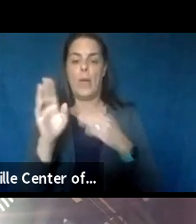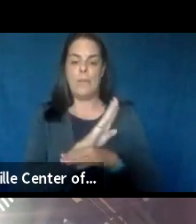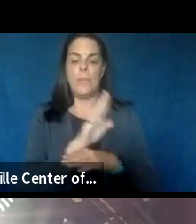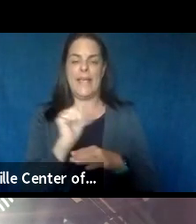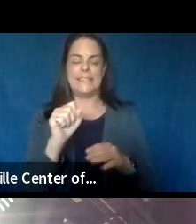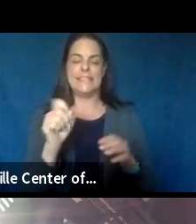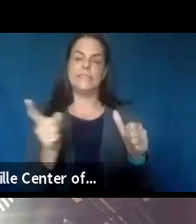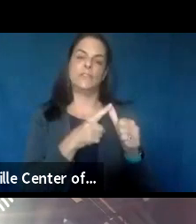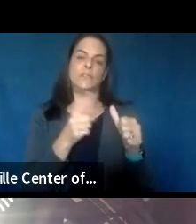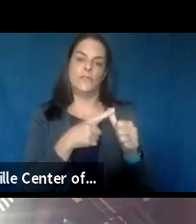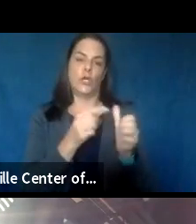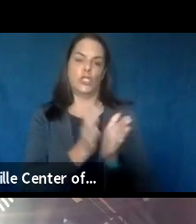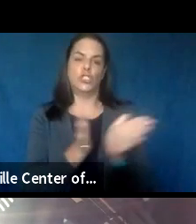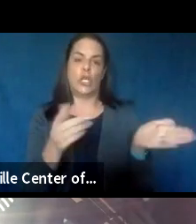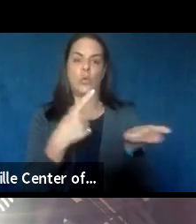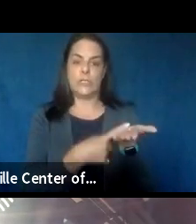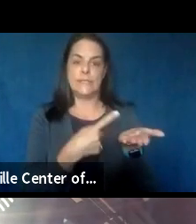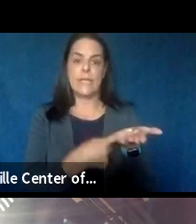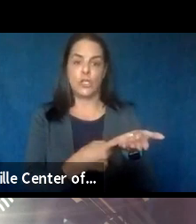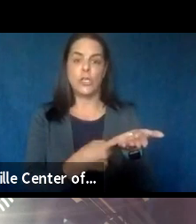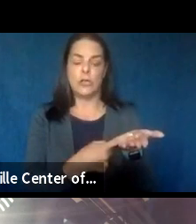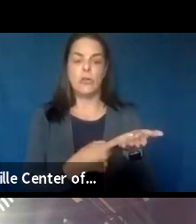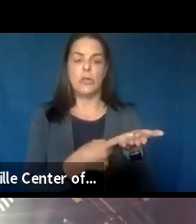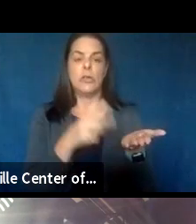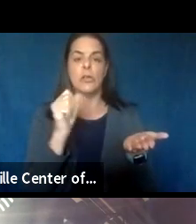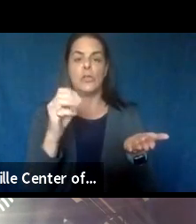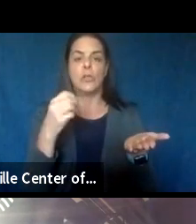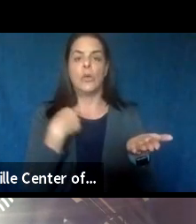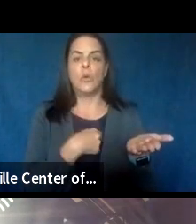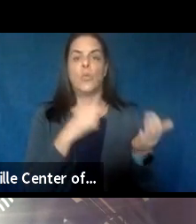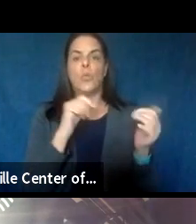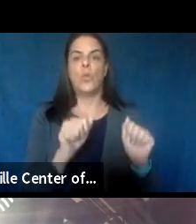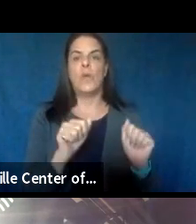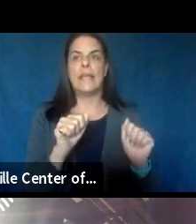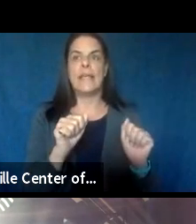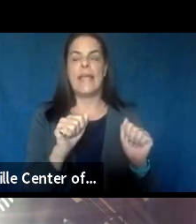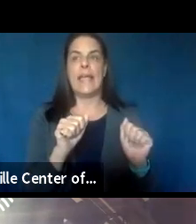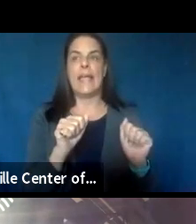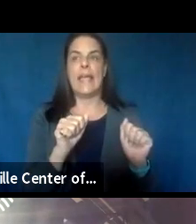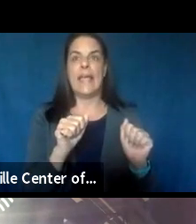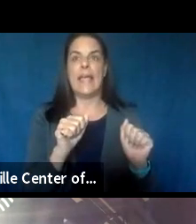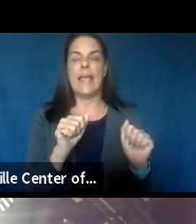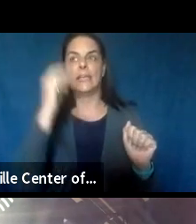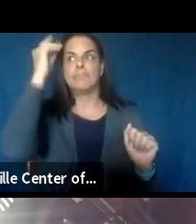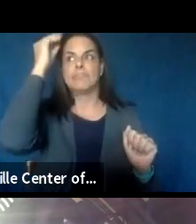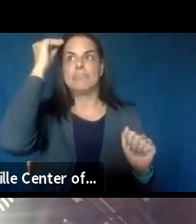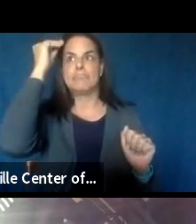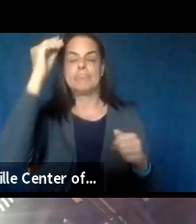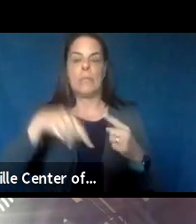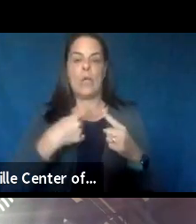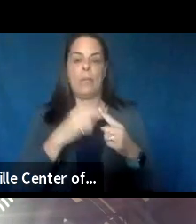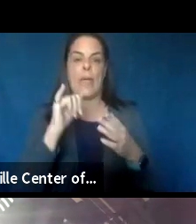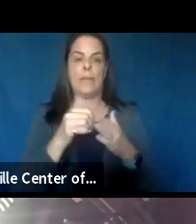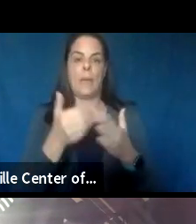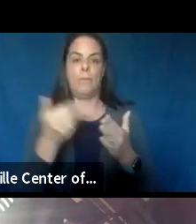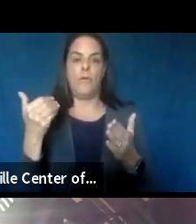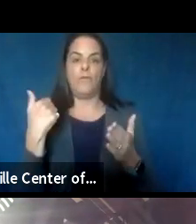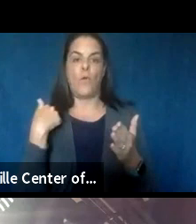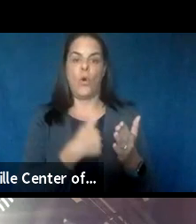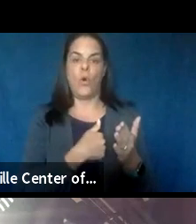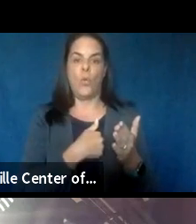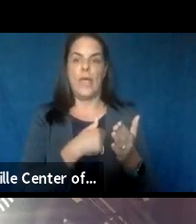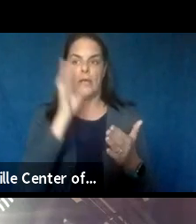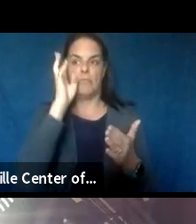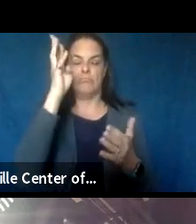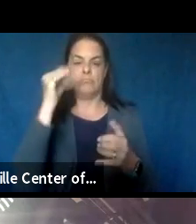initial general discussion, so that we can sort of distill our thoughts on it before we come up with some